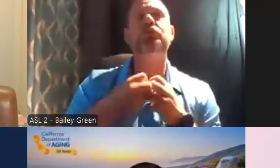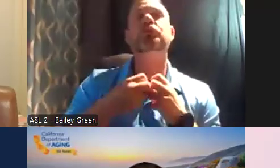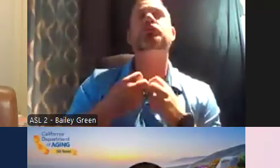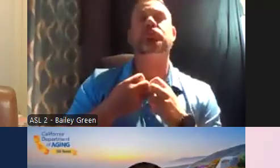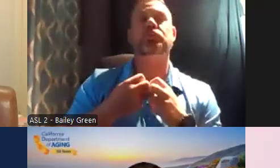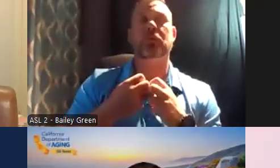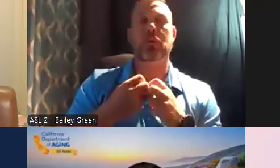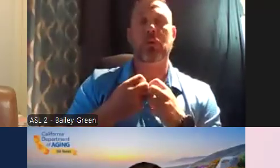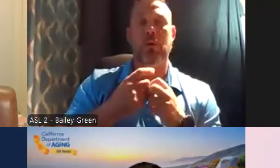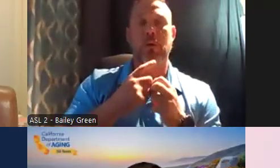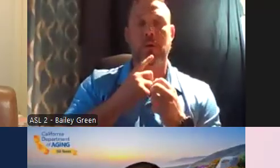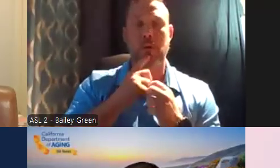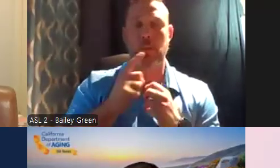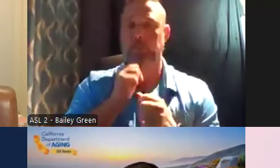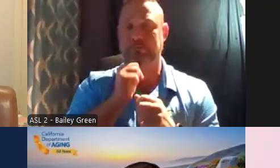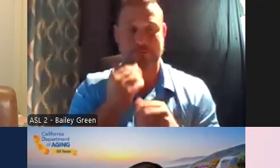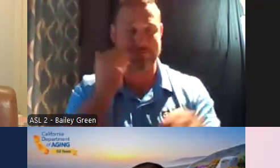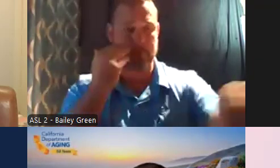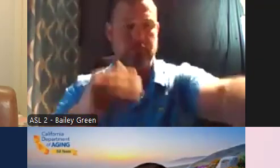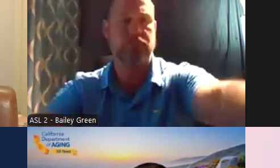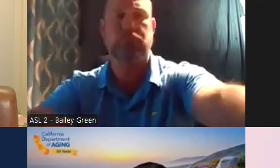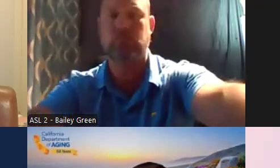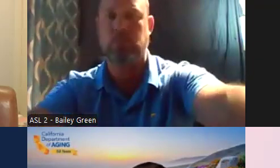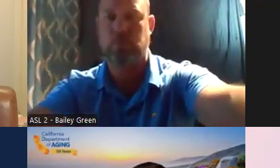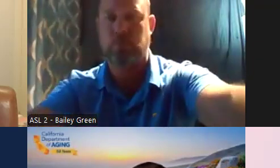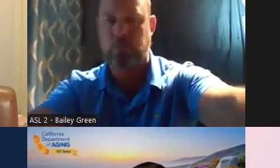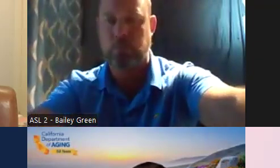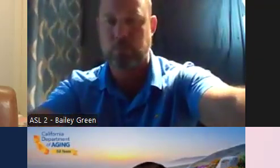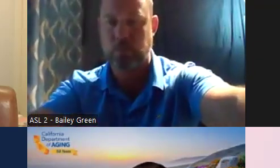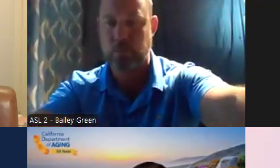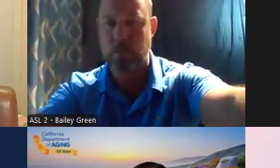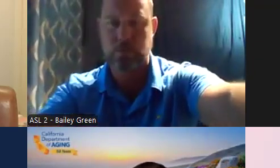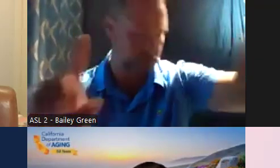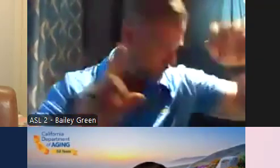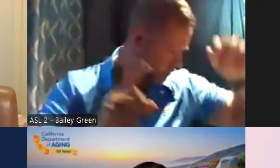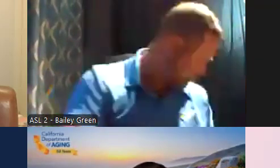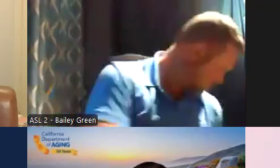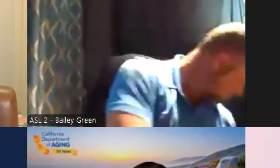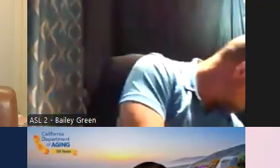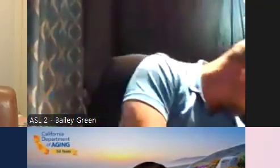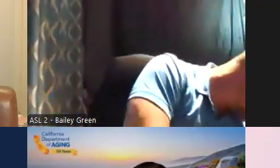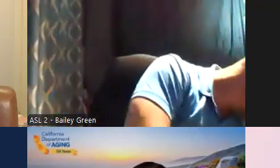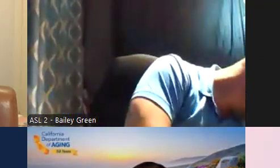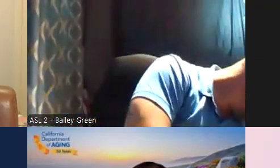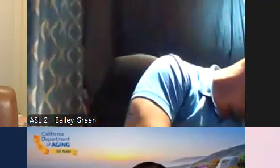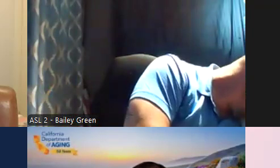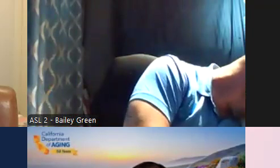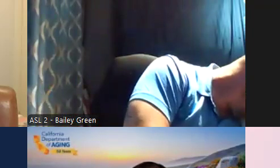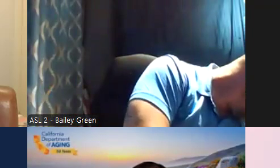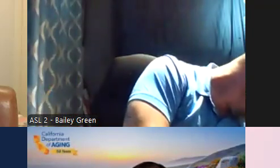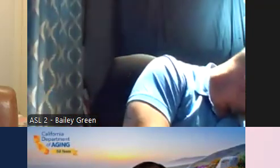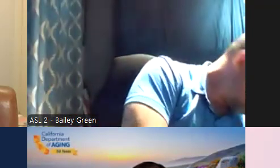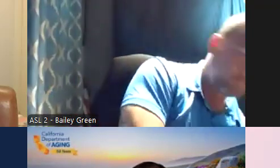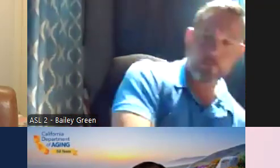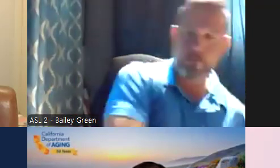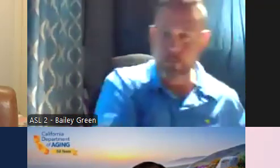don't, the public doesn't, right? And continues to be a hurdle in terms of information and how we continue to